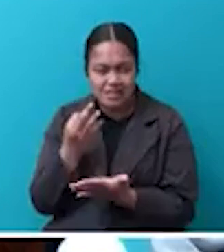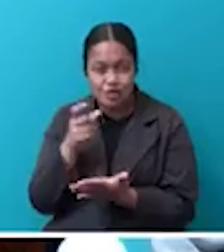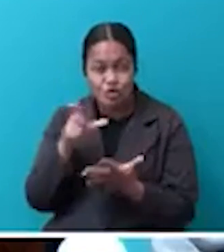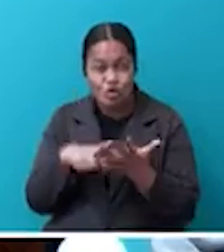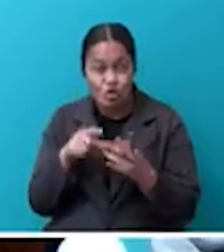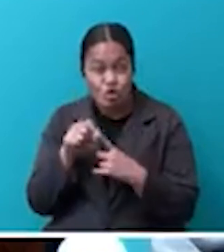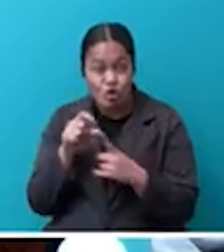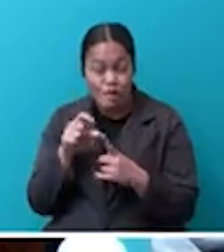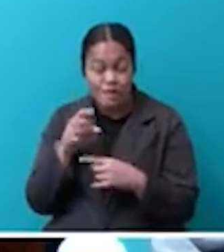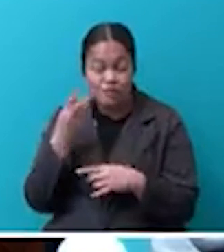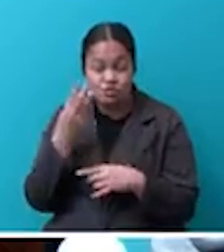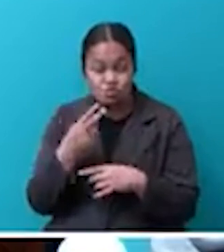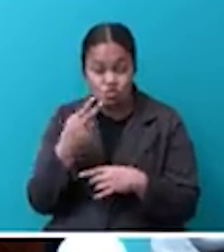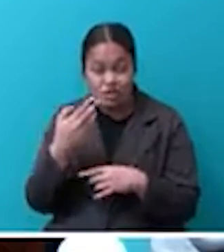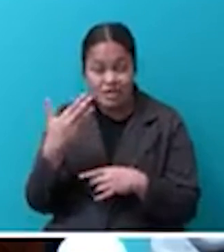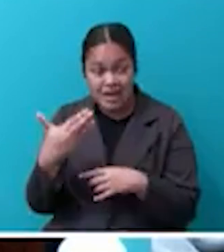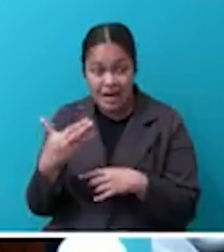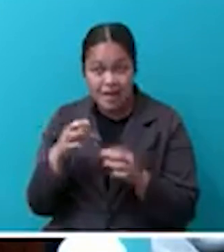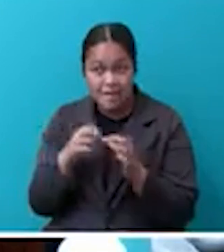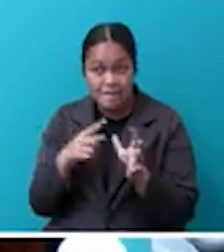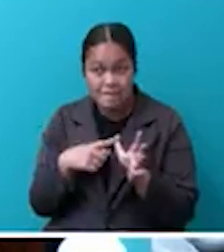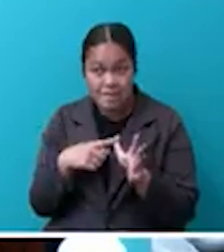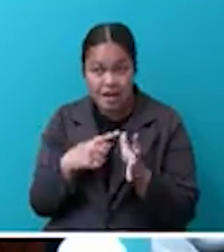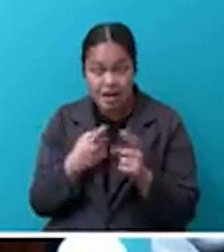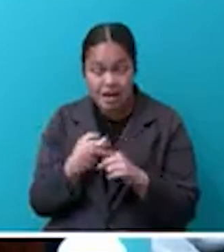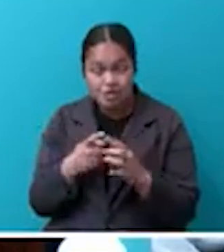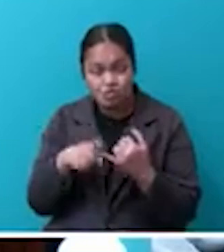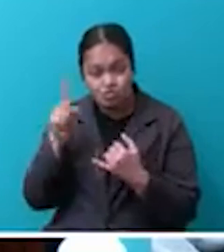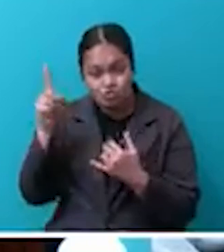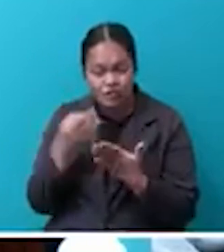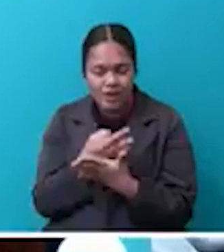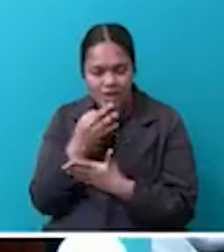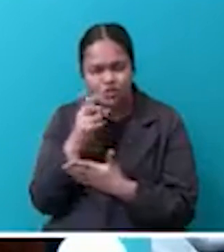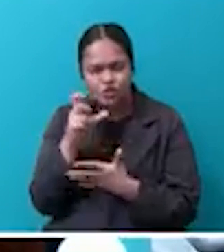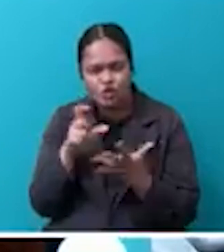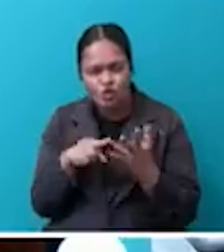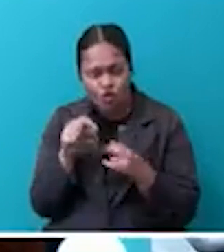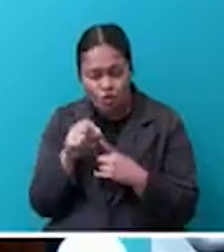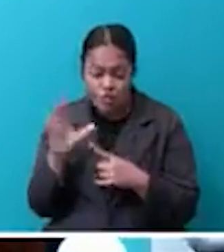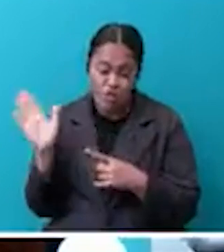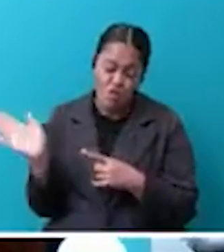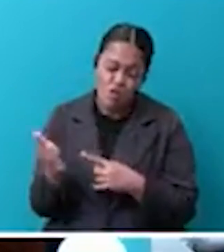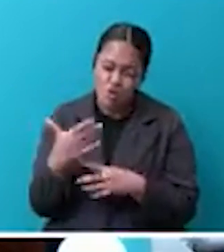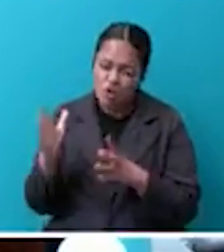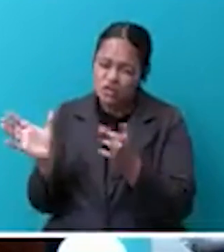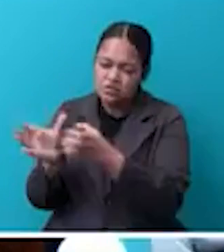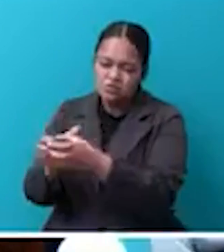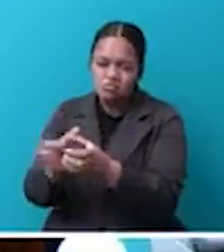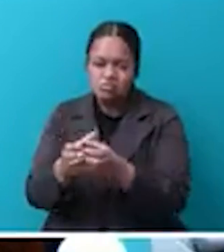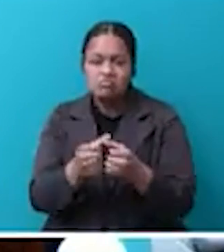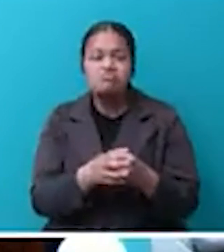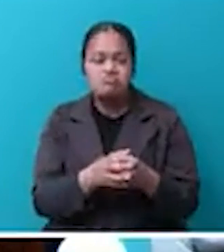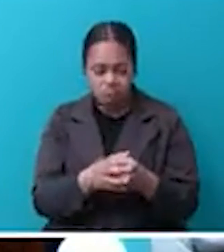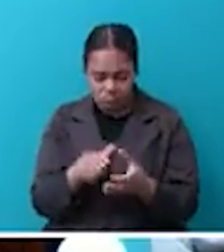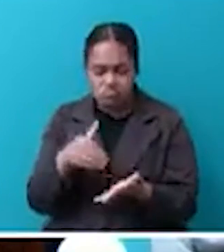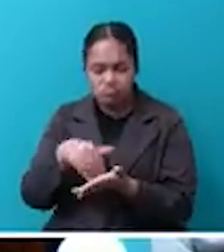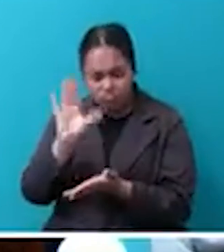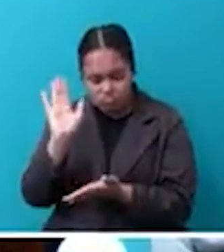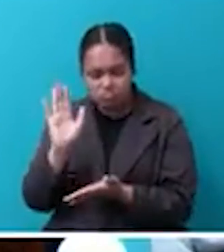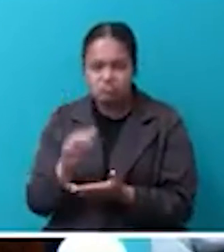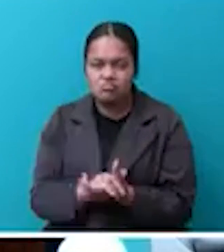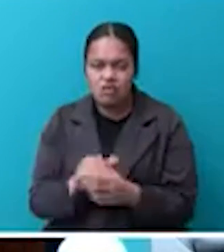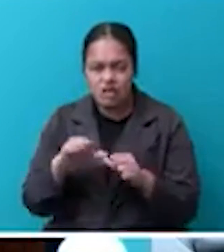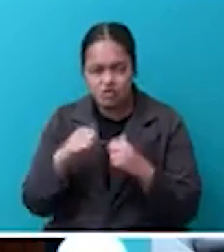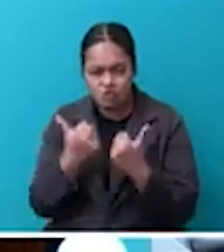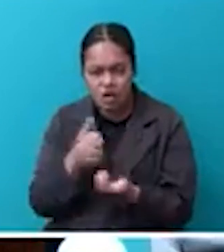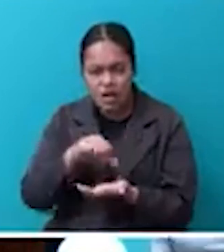COP29 in Baku was dubbed as the Finance COP because all parties were mandated to agree to a new target for the amount